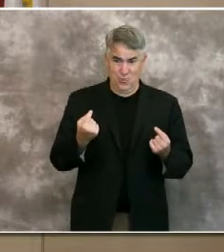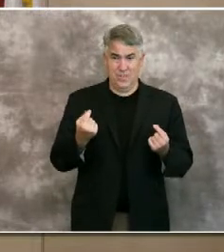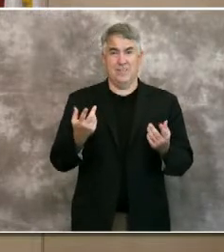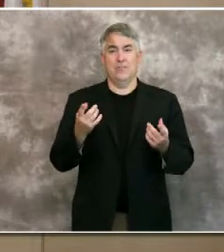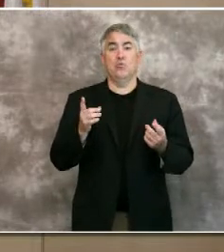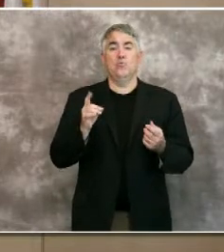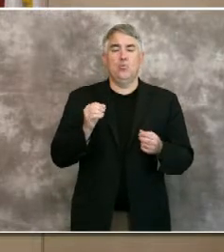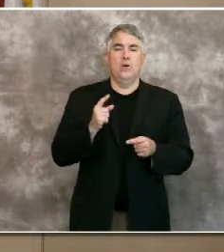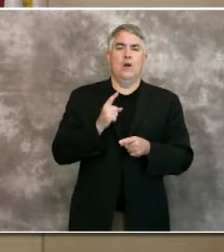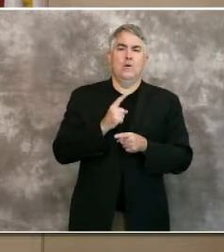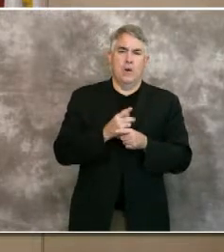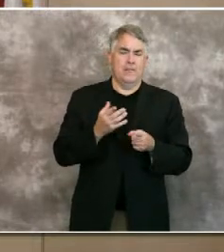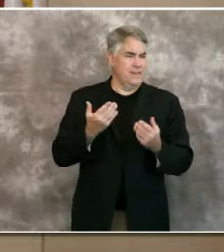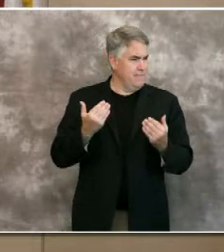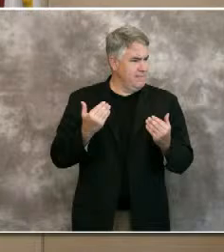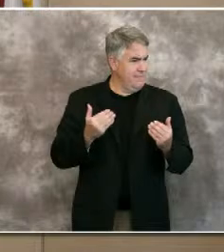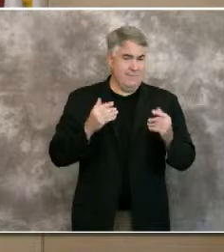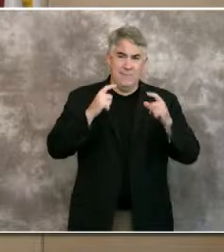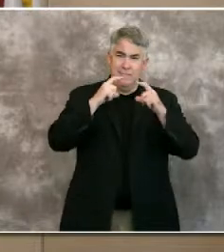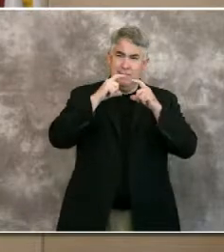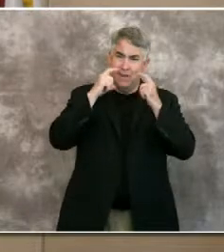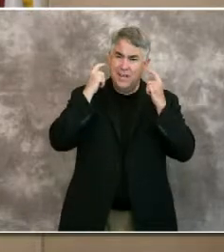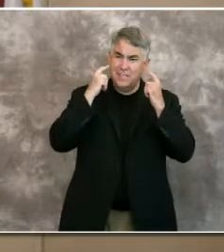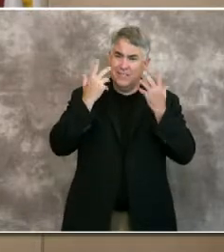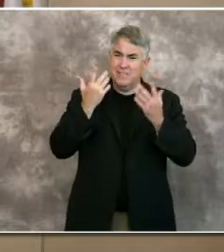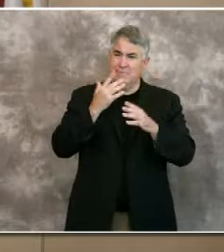help to protect the public's health. Thank you.